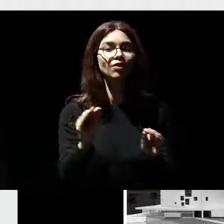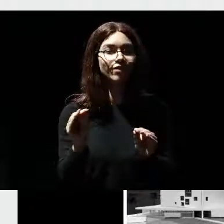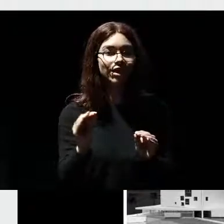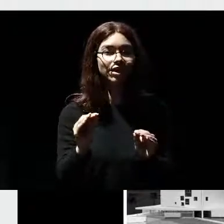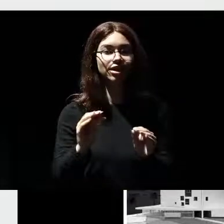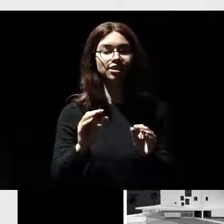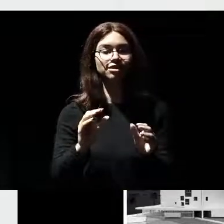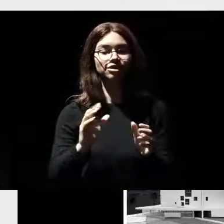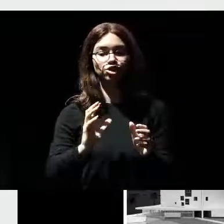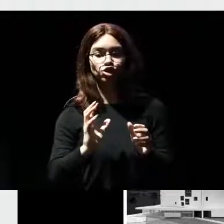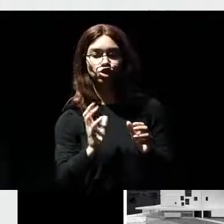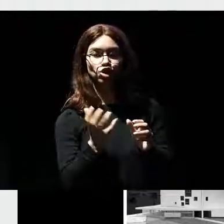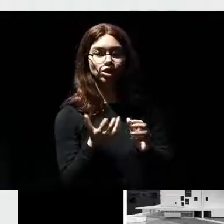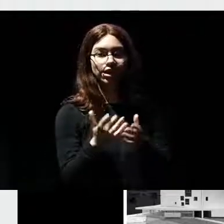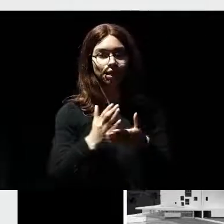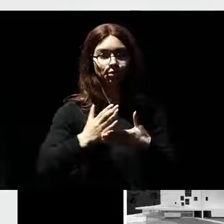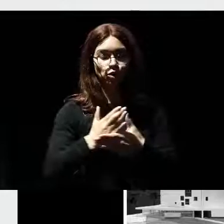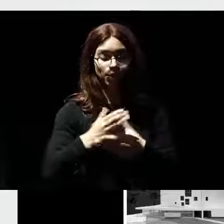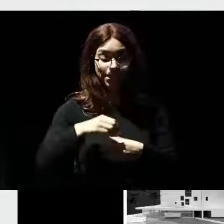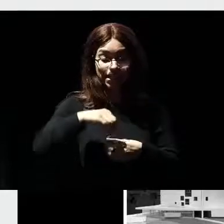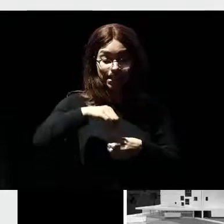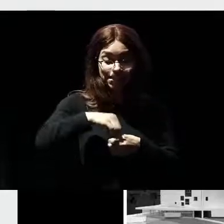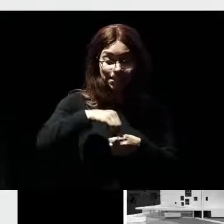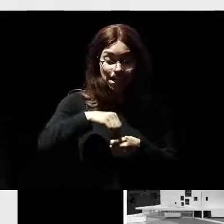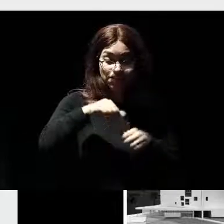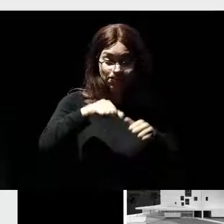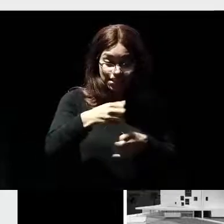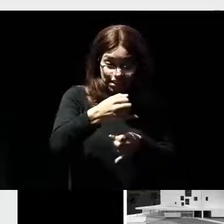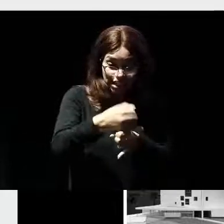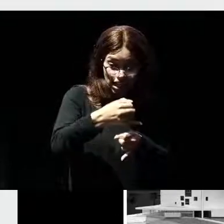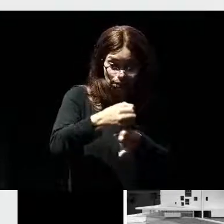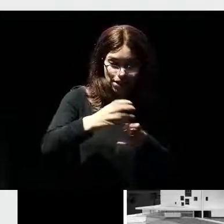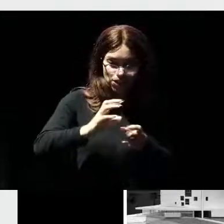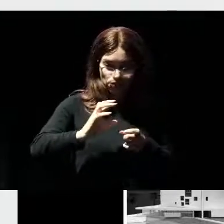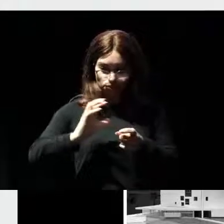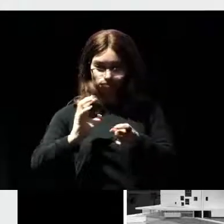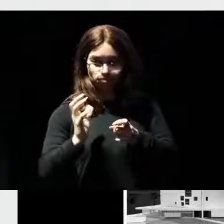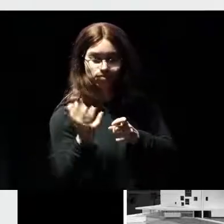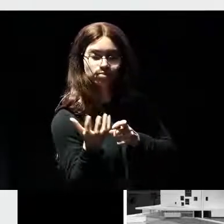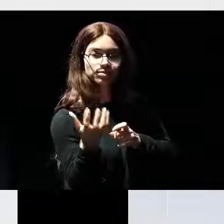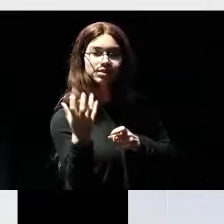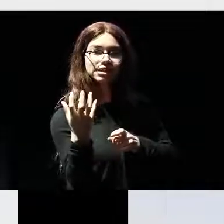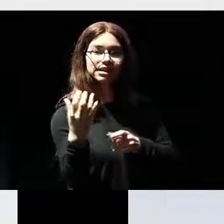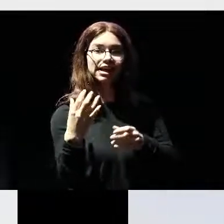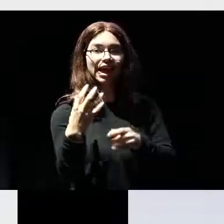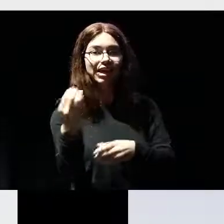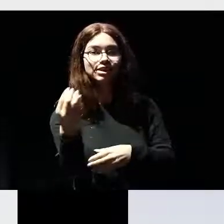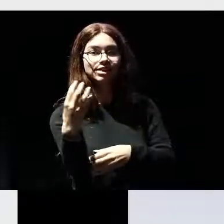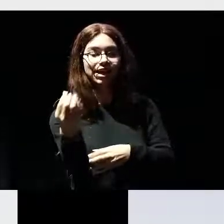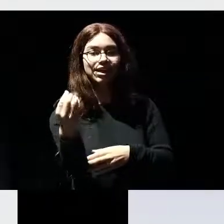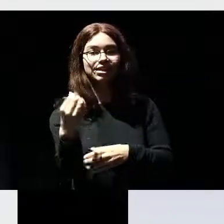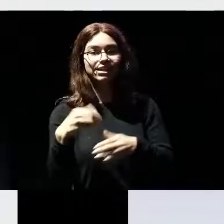turning between the inside of the campus and the entry.